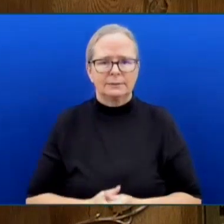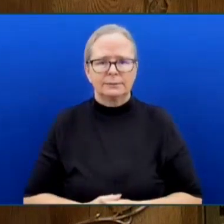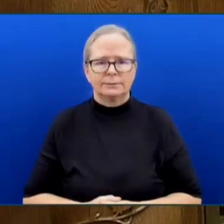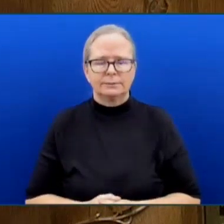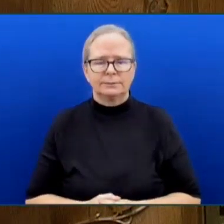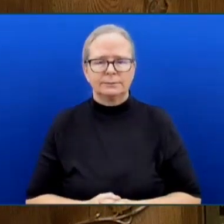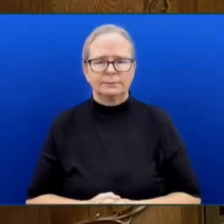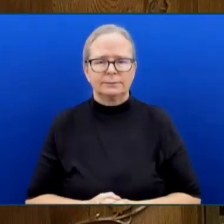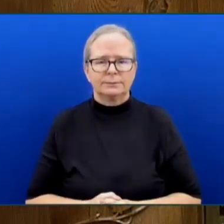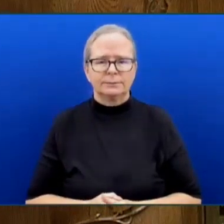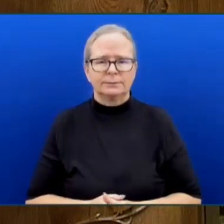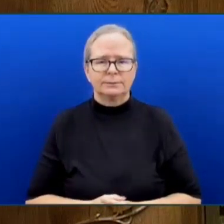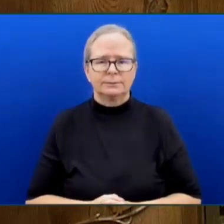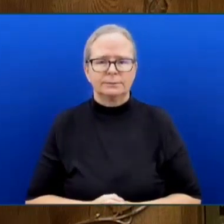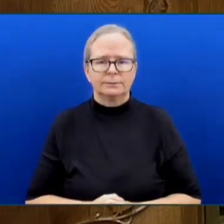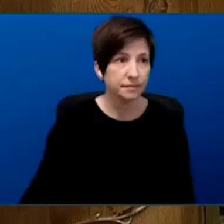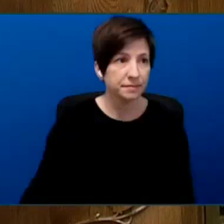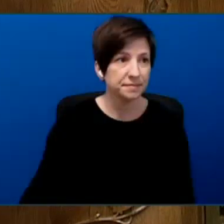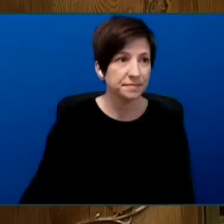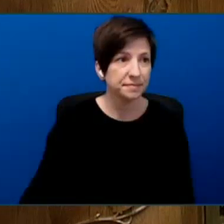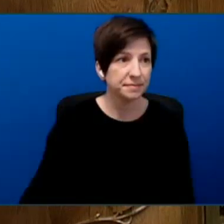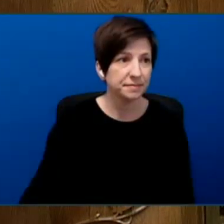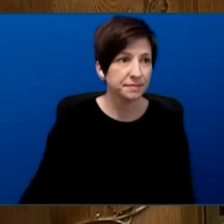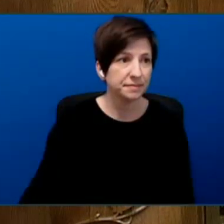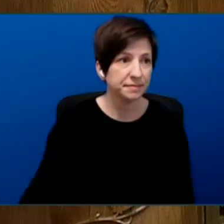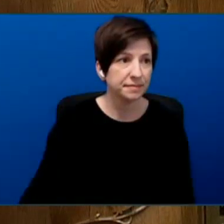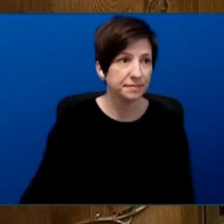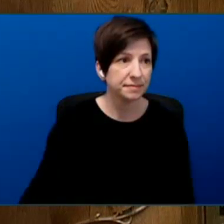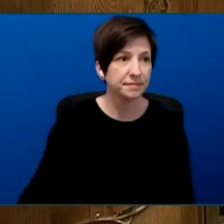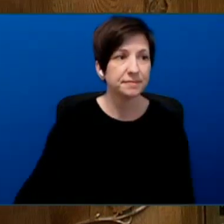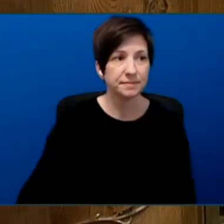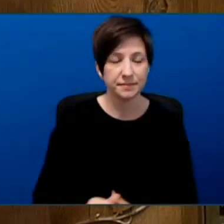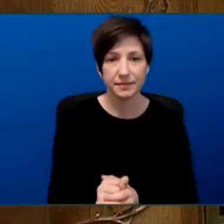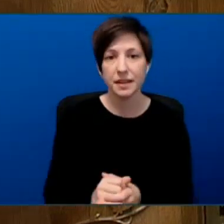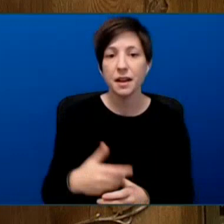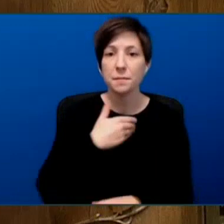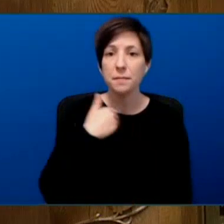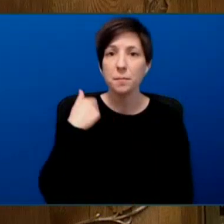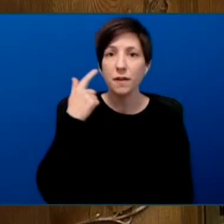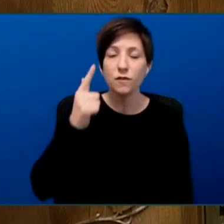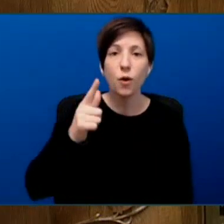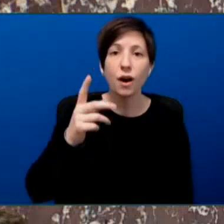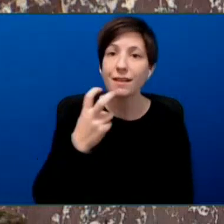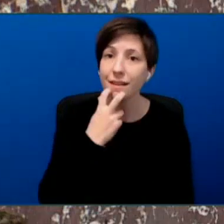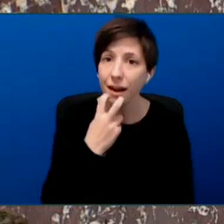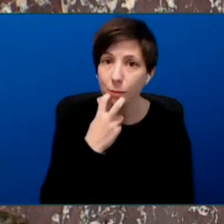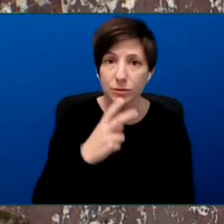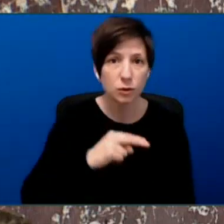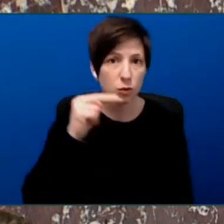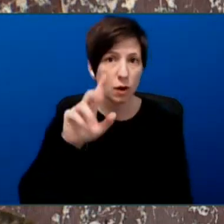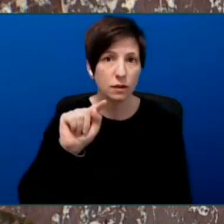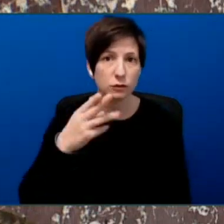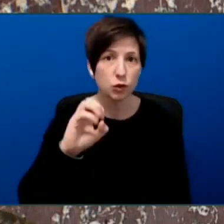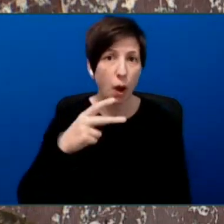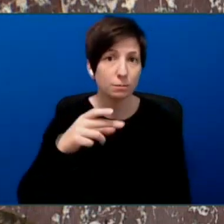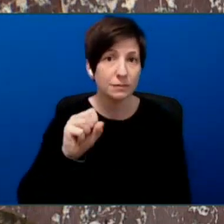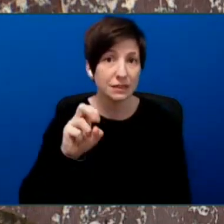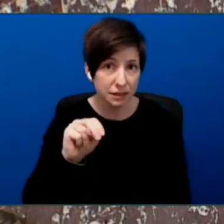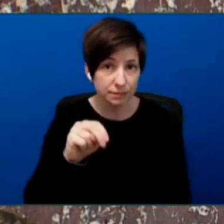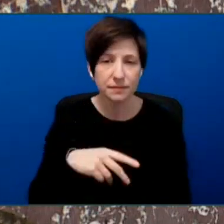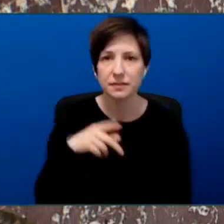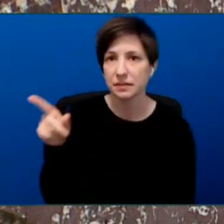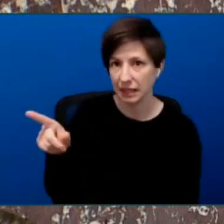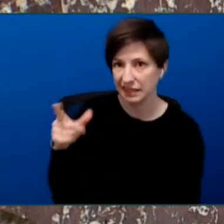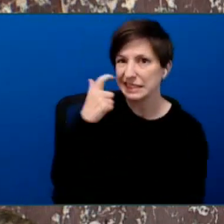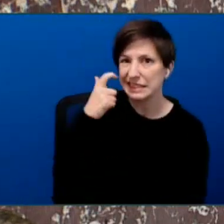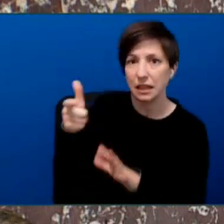Member for Kamloops North Thompson. Thank you, Mr. Speaker. Well, earlier we heard the Premier and the Mental Health and Addictions Minister do